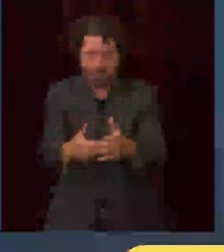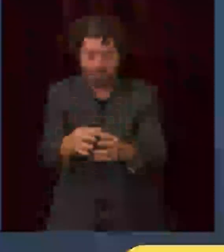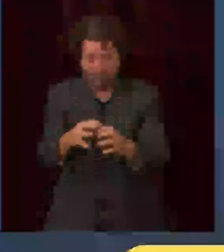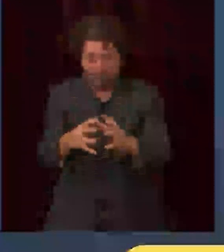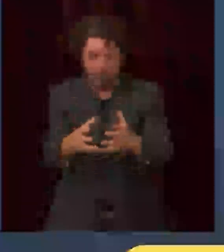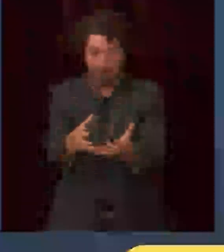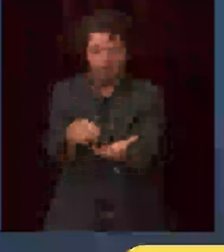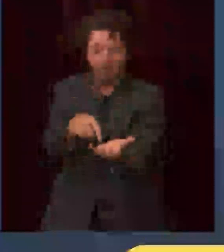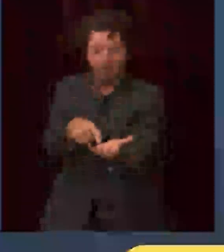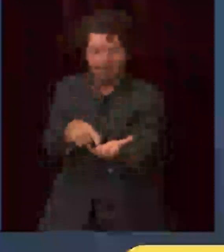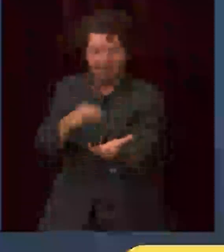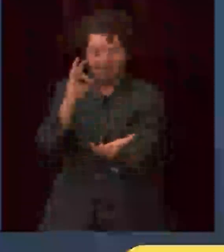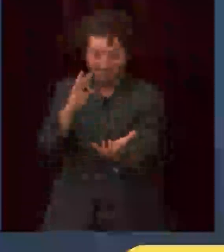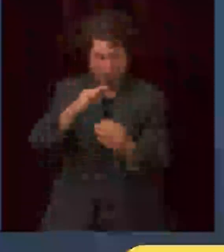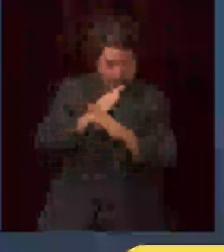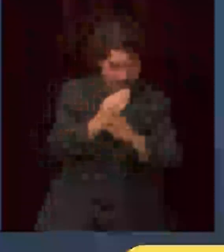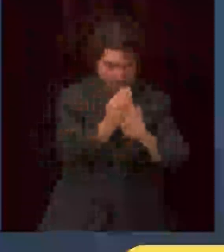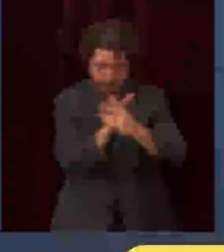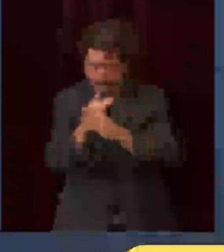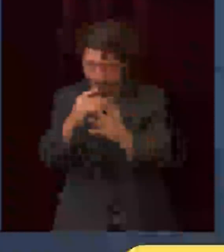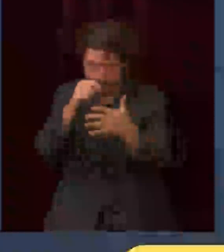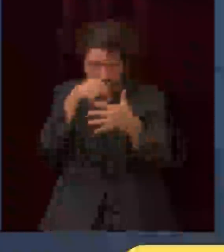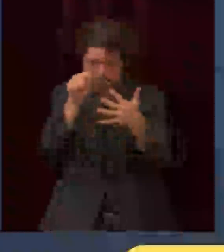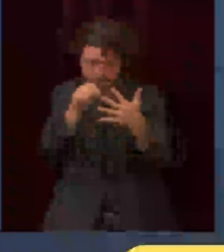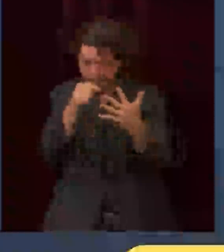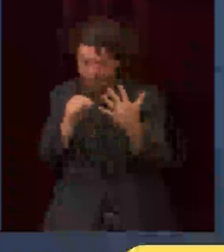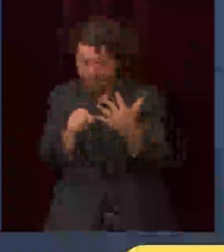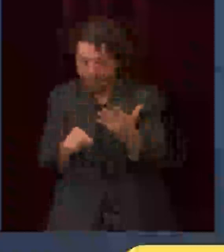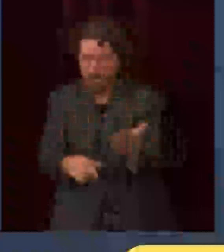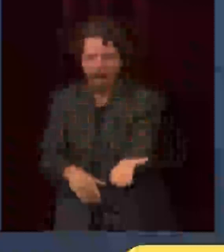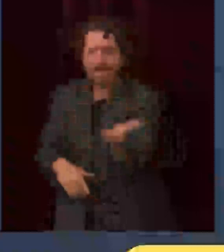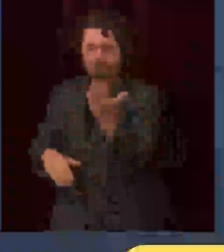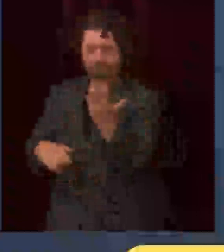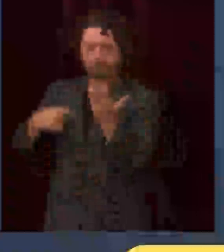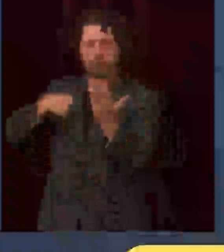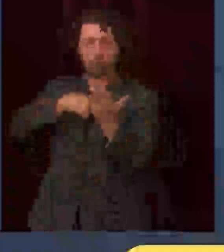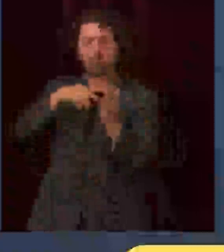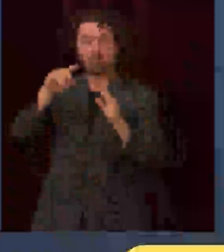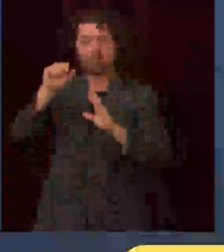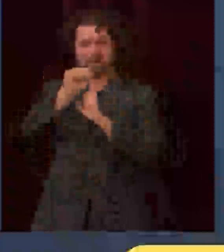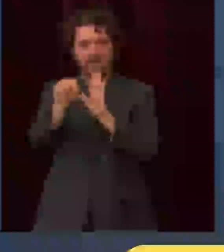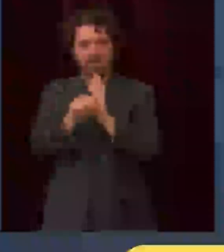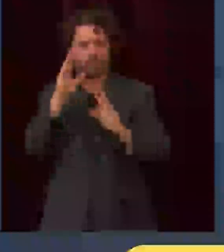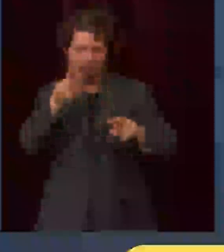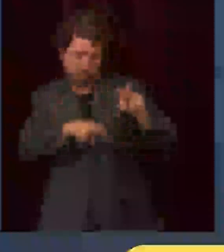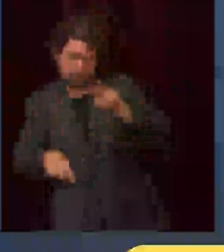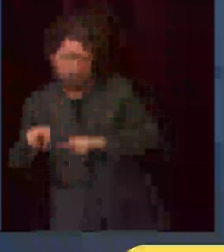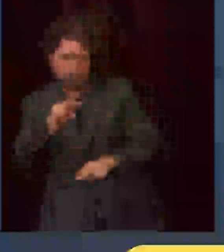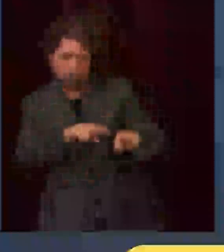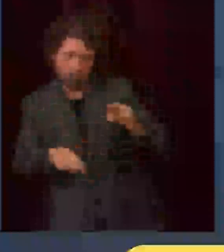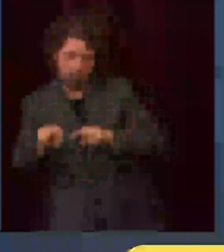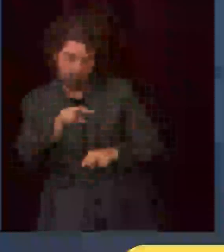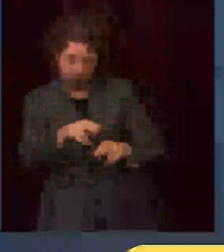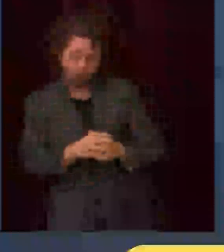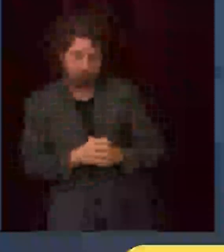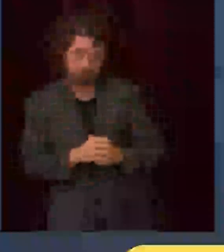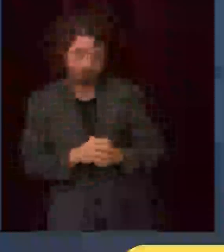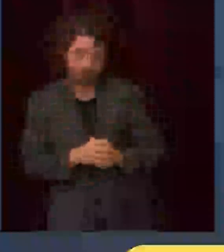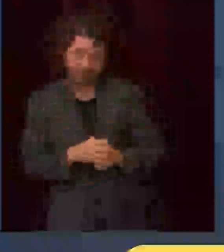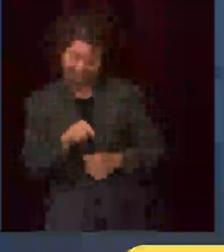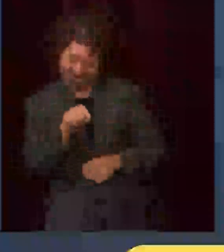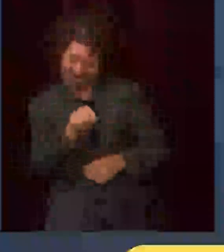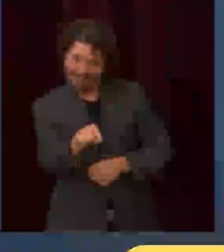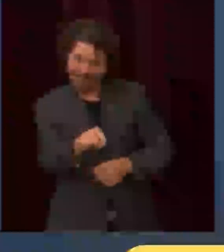going to, we need, it's kind of like a Missouri situation. You need to show us that this is really working, because we can't sink the